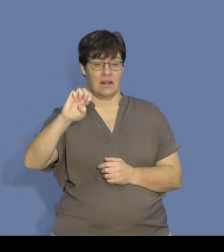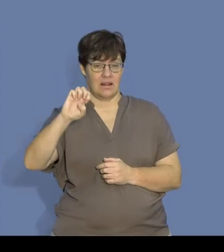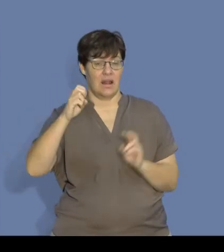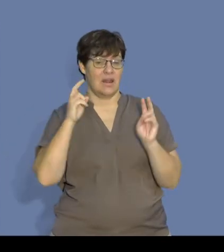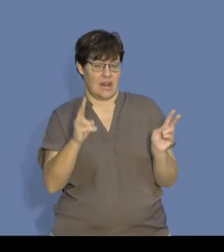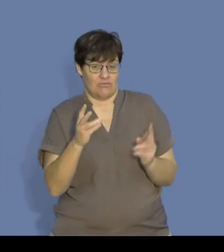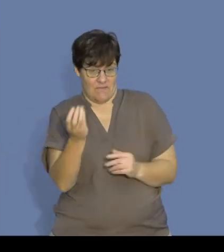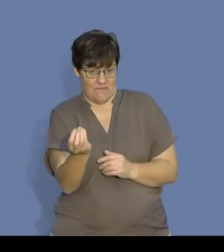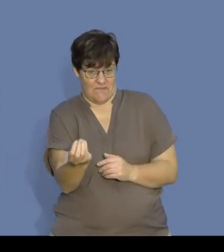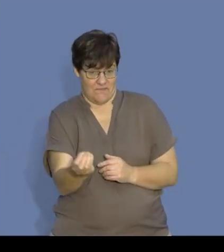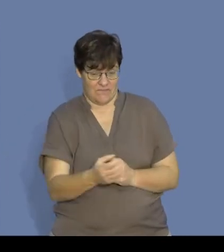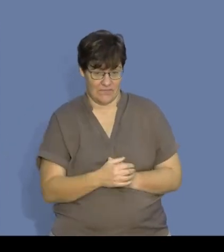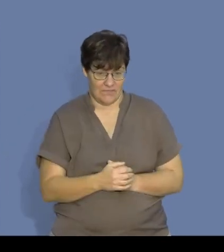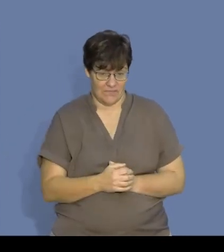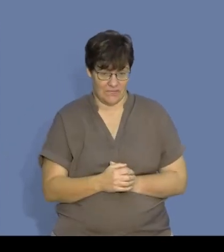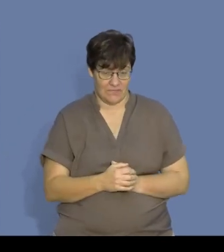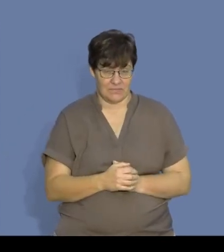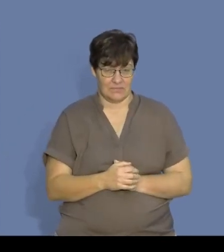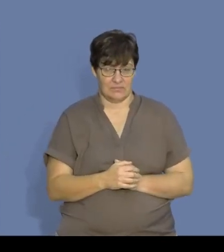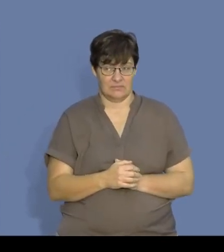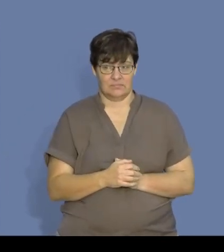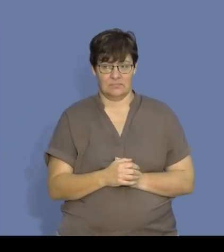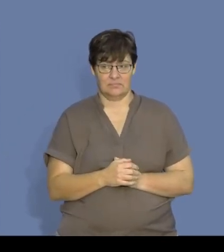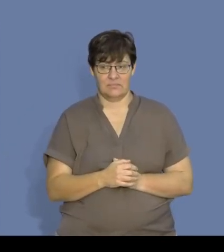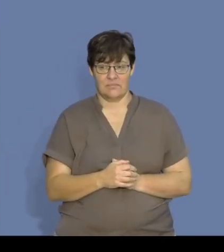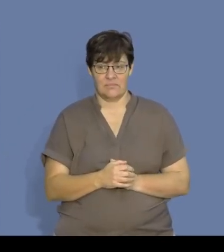prove? Light has